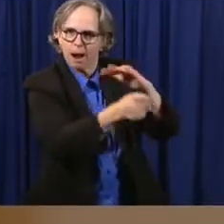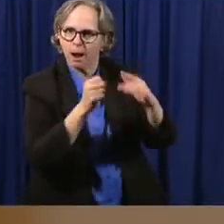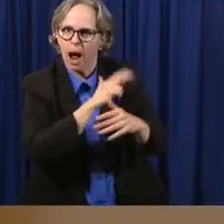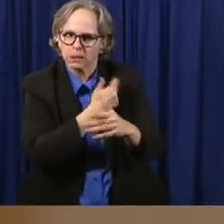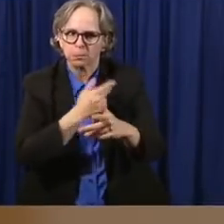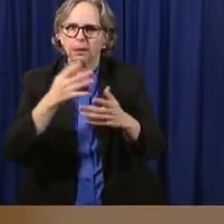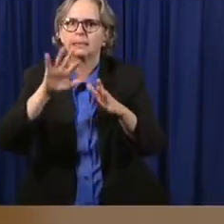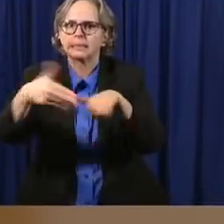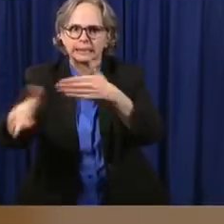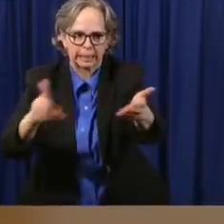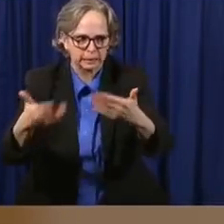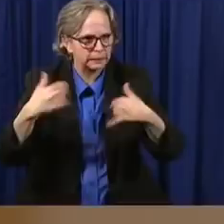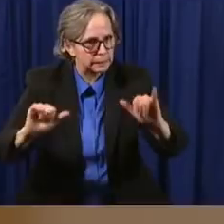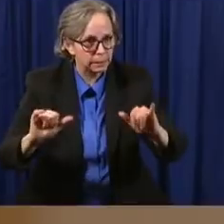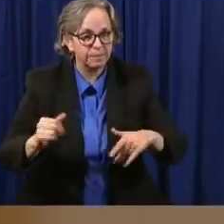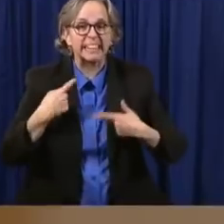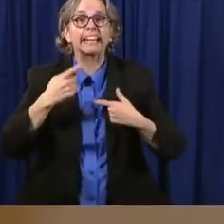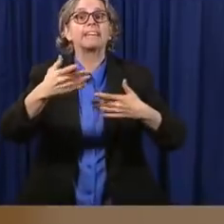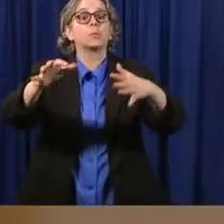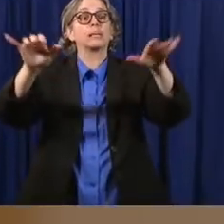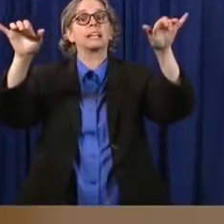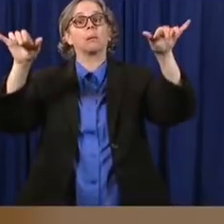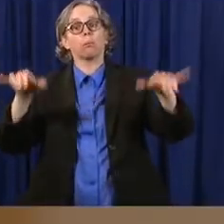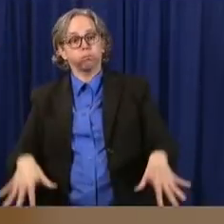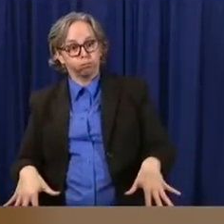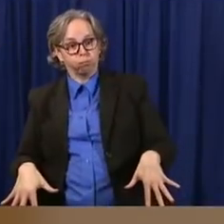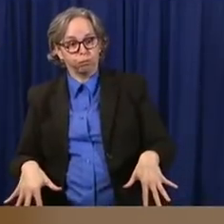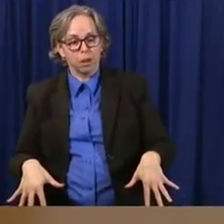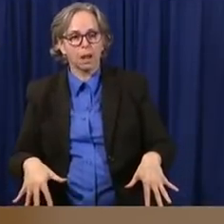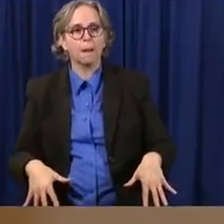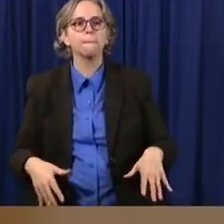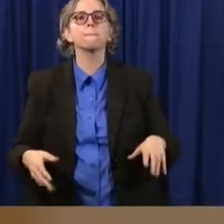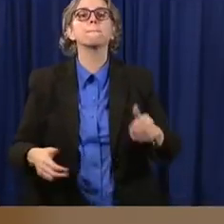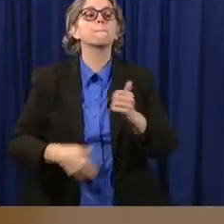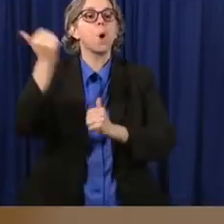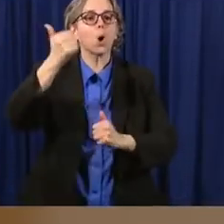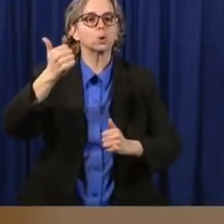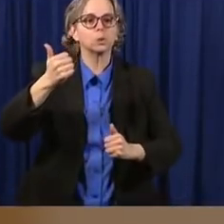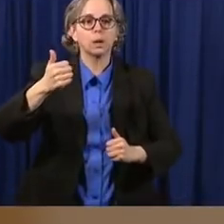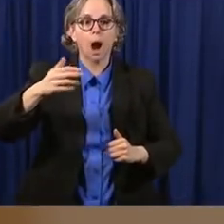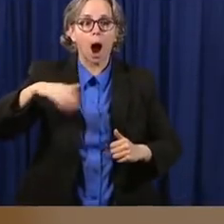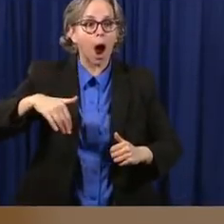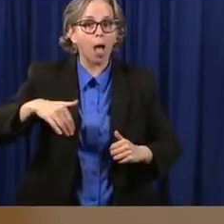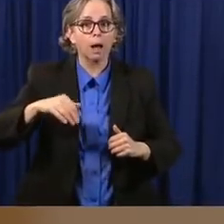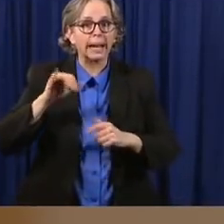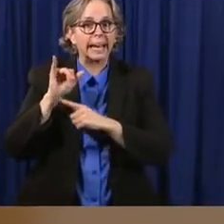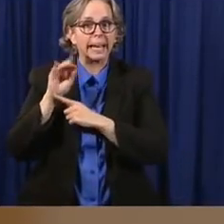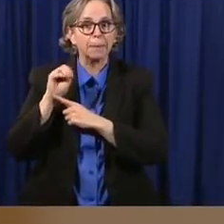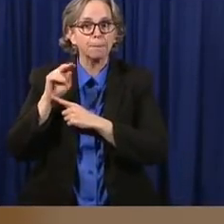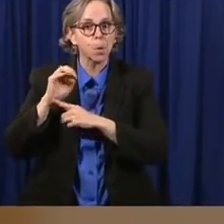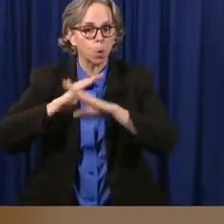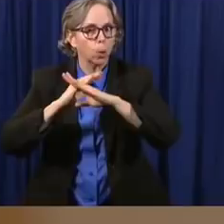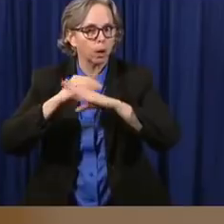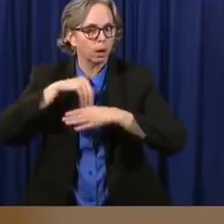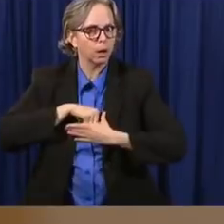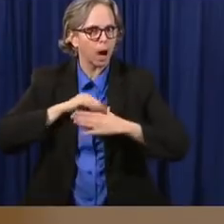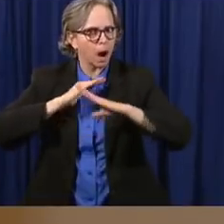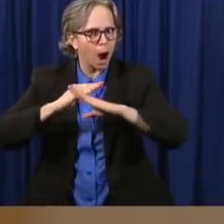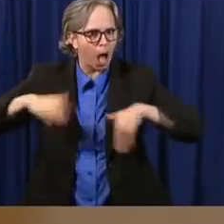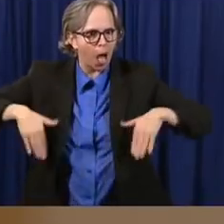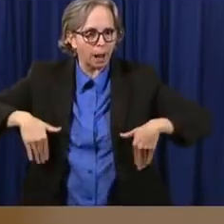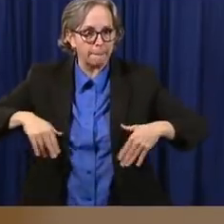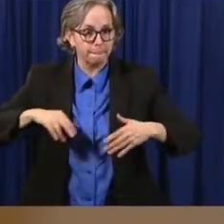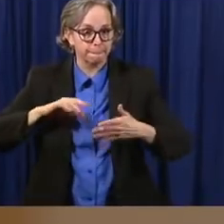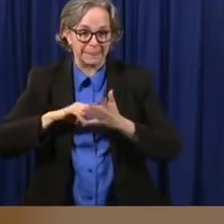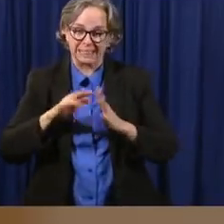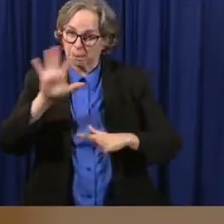immune, and you will see, it will take 2 weeks, so you wouldn't see it right away. And my guess is, and as you watch around the world, places that